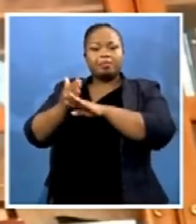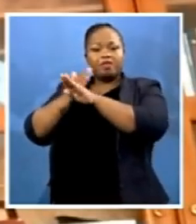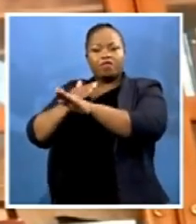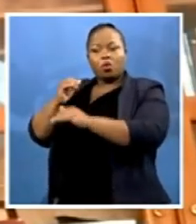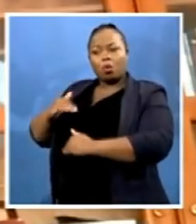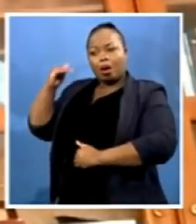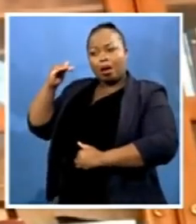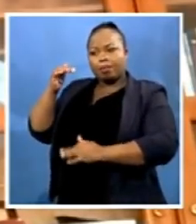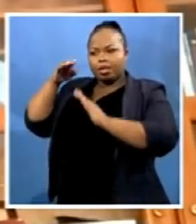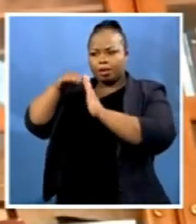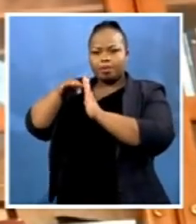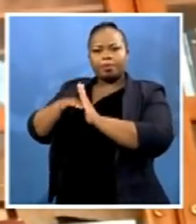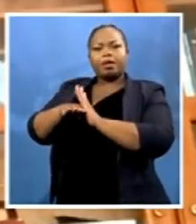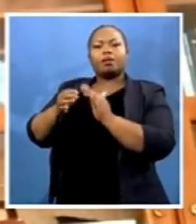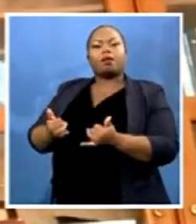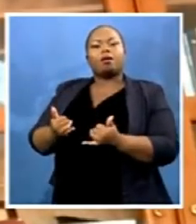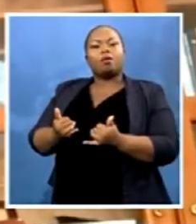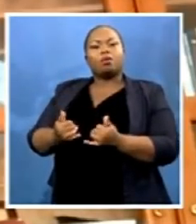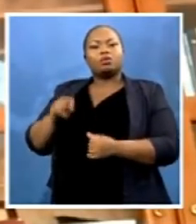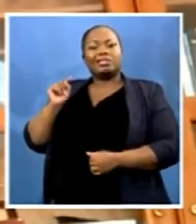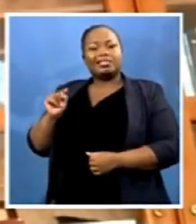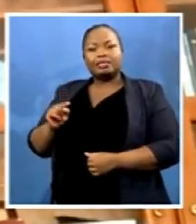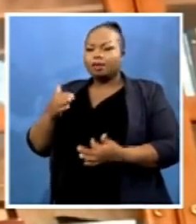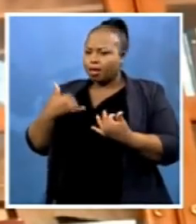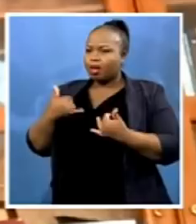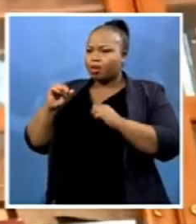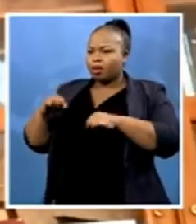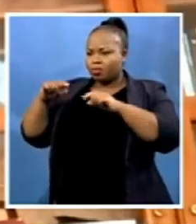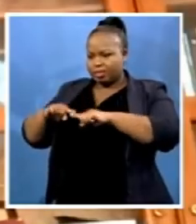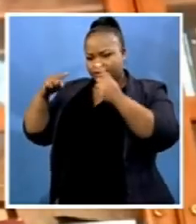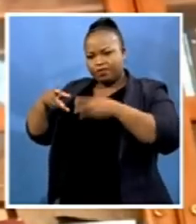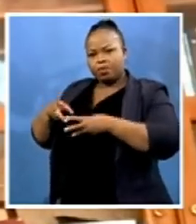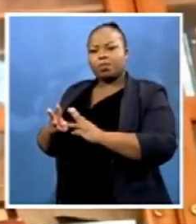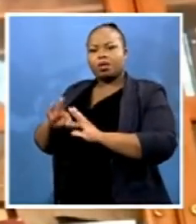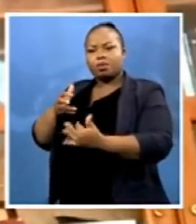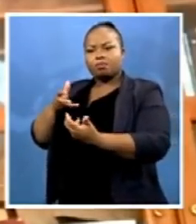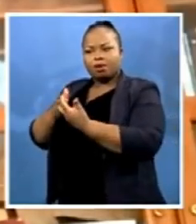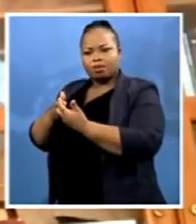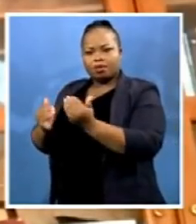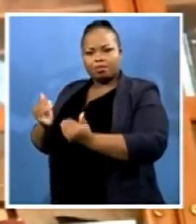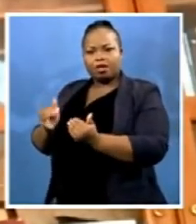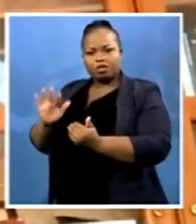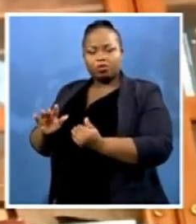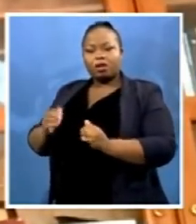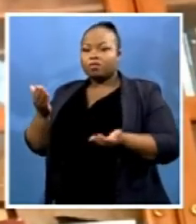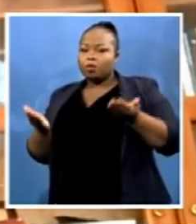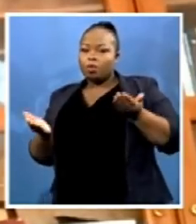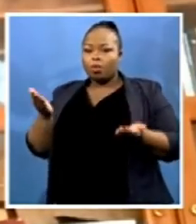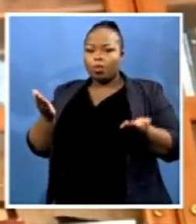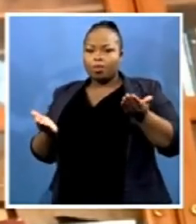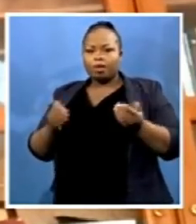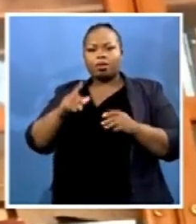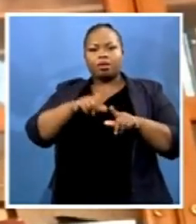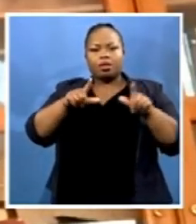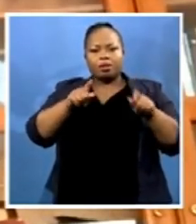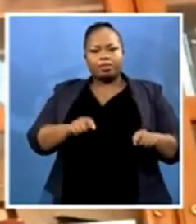therefore it allows a different response to that than if you were to compare to a Cape Town, where the rate of transmission is